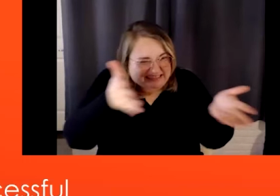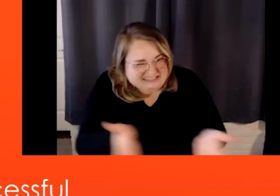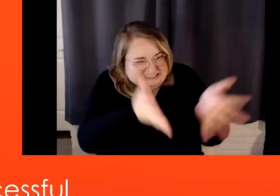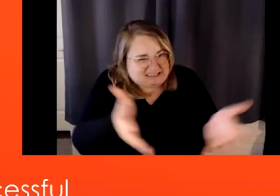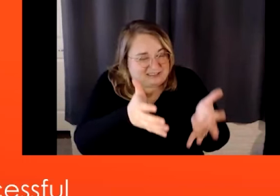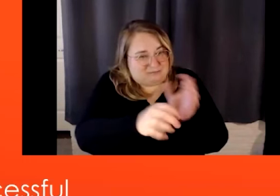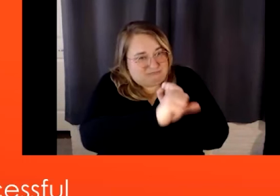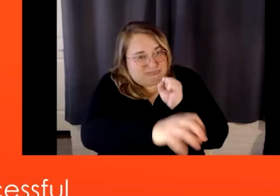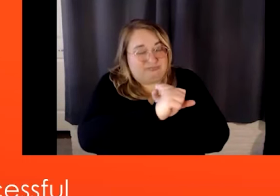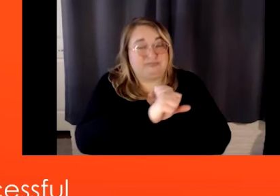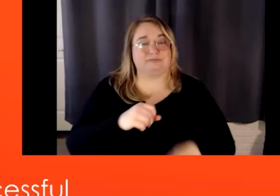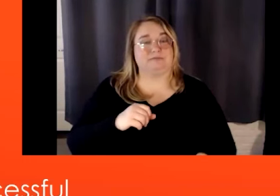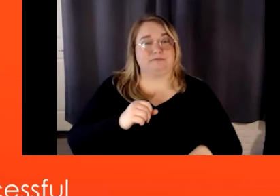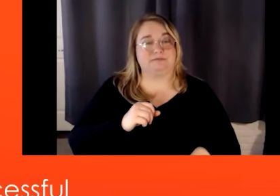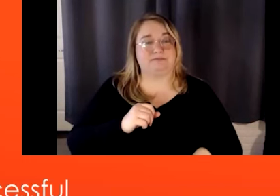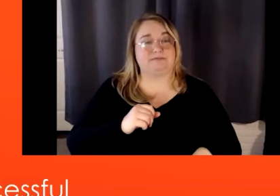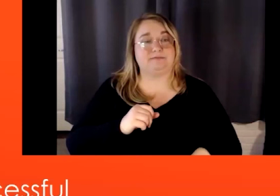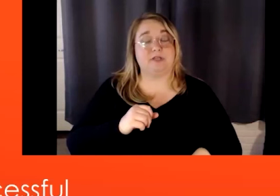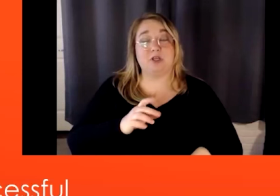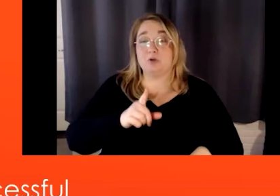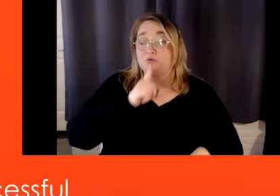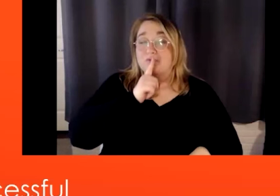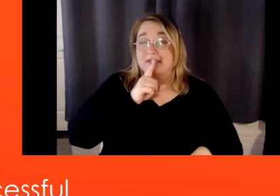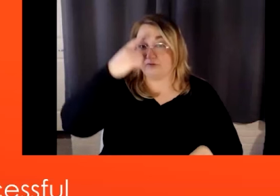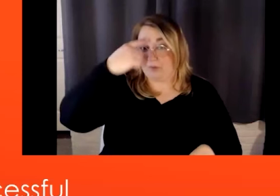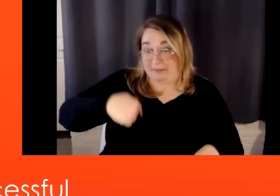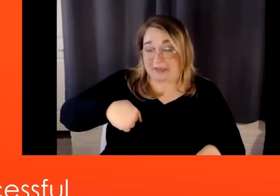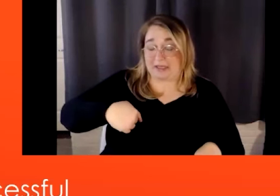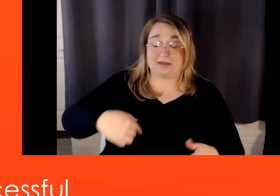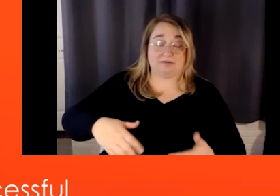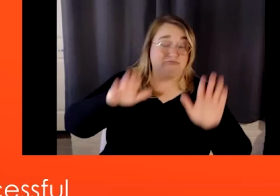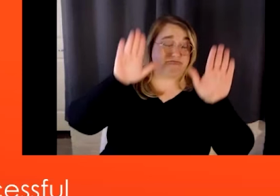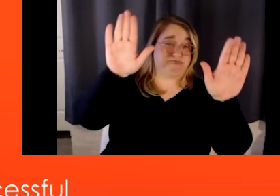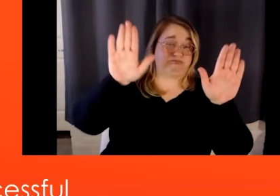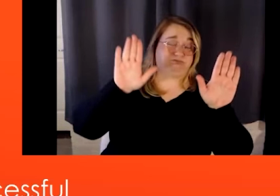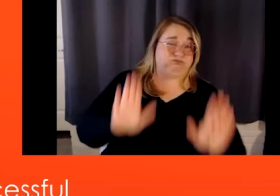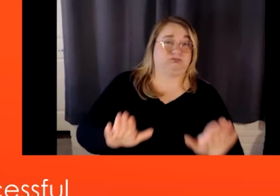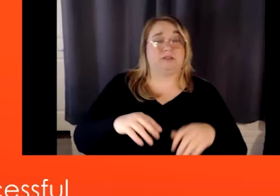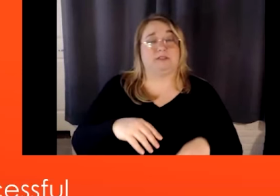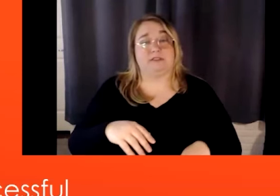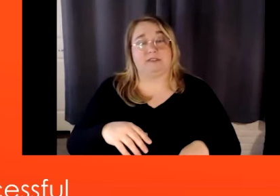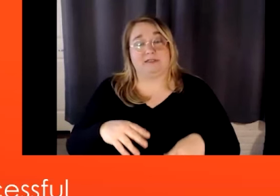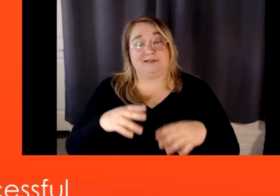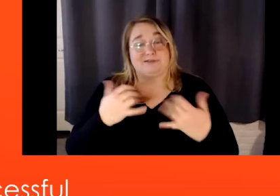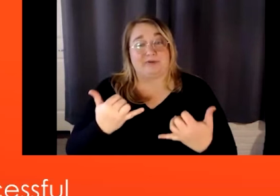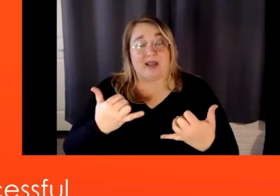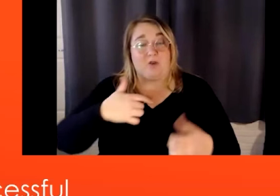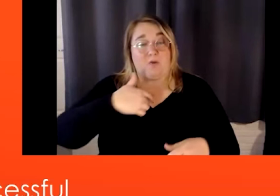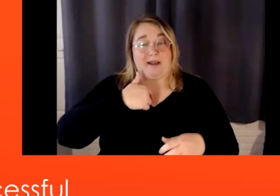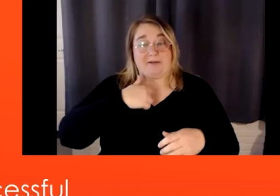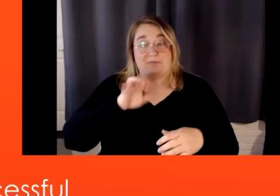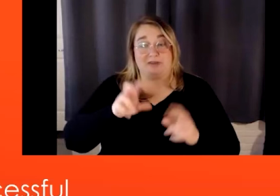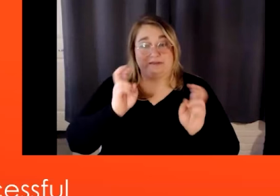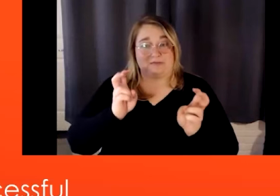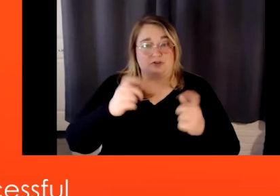it was pretty phenomenal for me, and it's a passionate subject for me, and that's what attracted me to taking